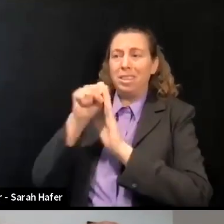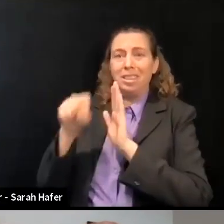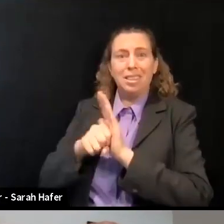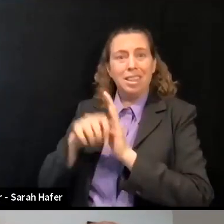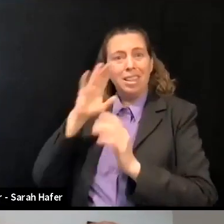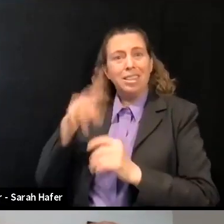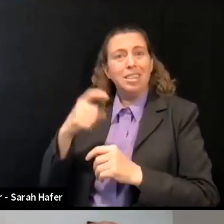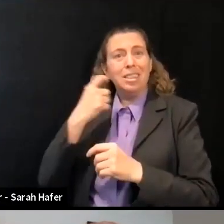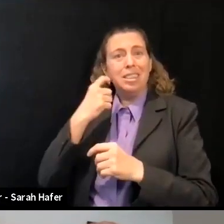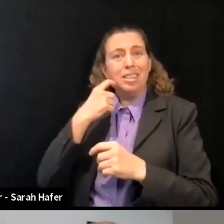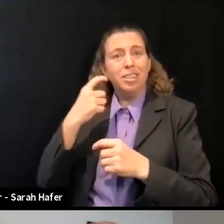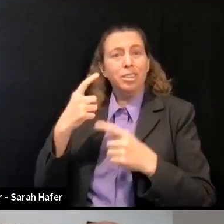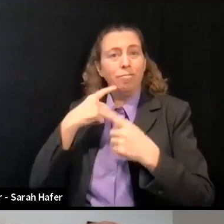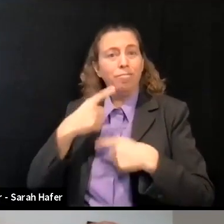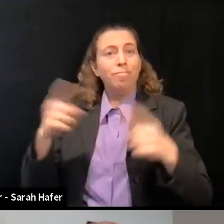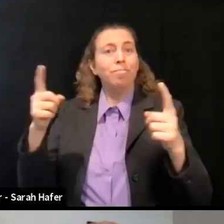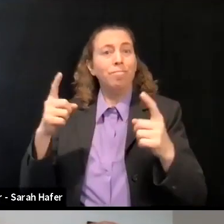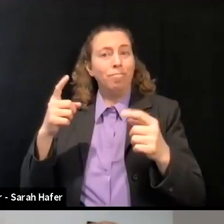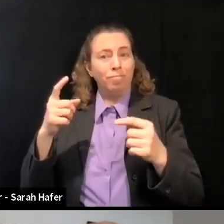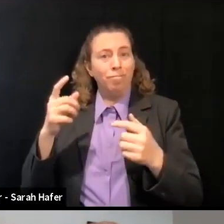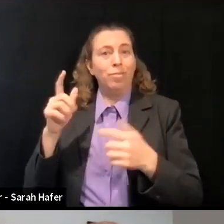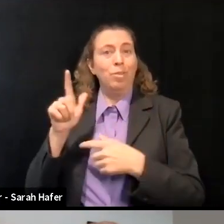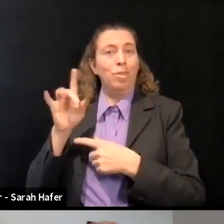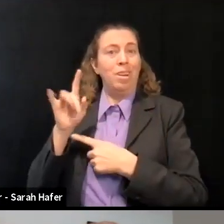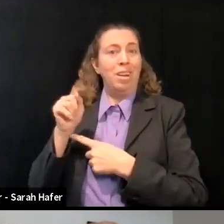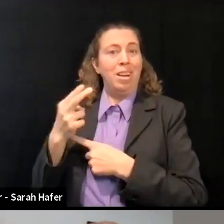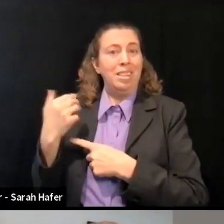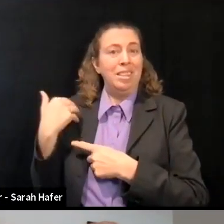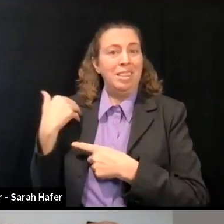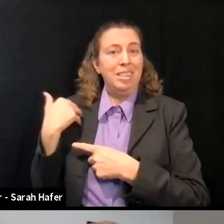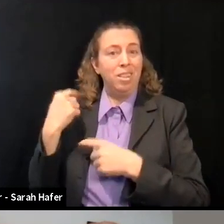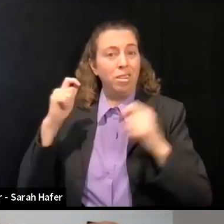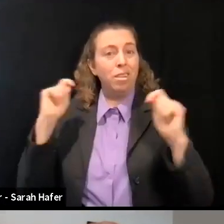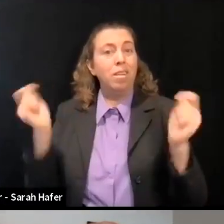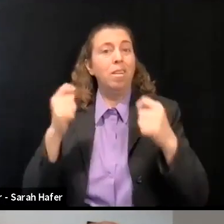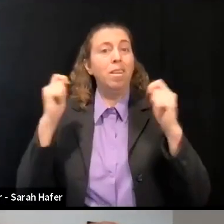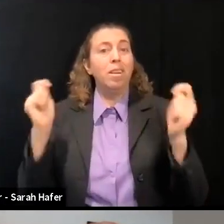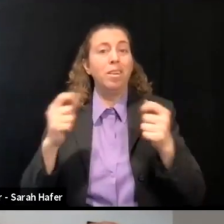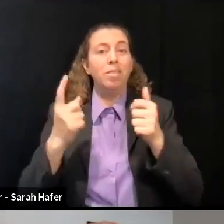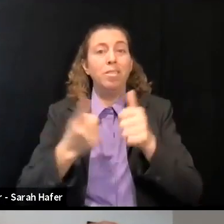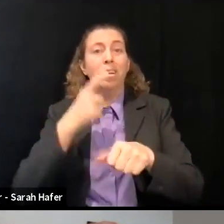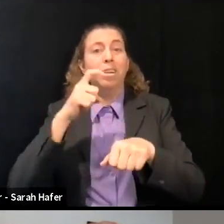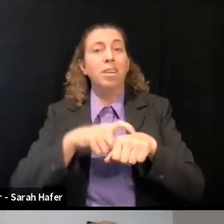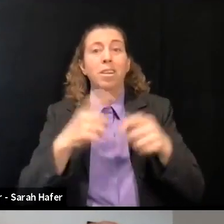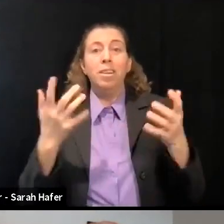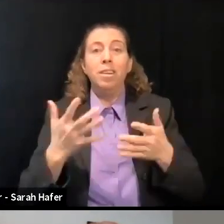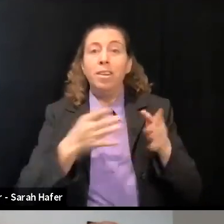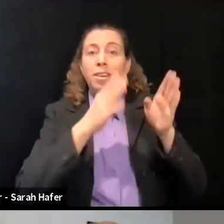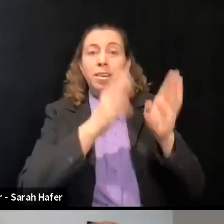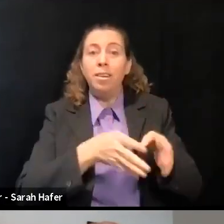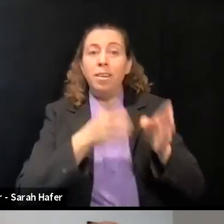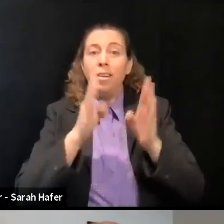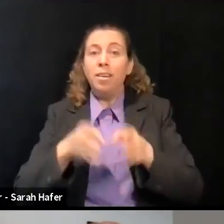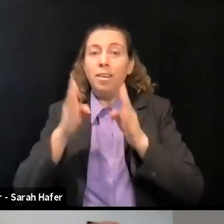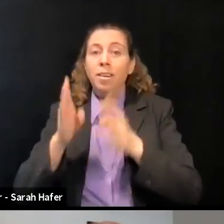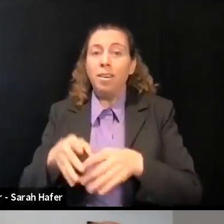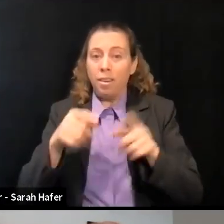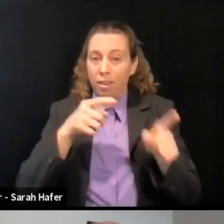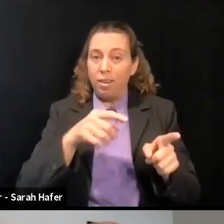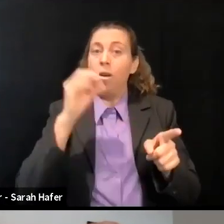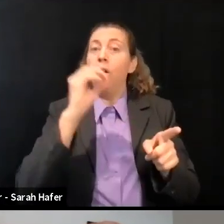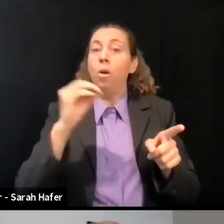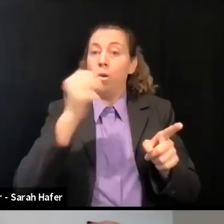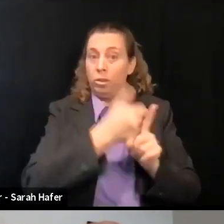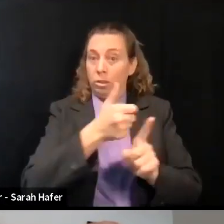28th, marked the anniversary of the first known individual in Oregon with COVID-19. This week begins our second year